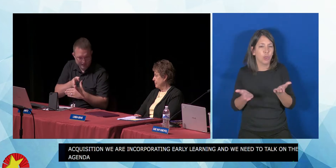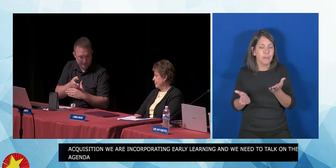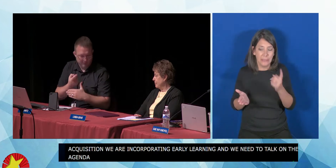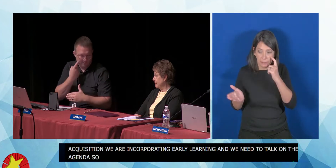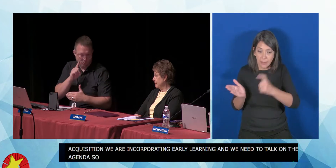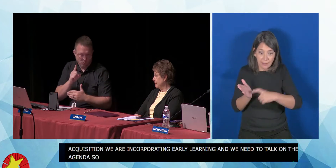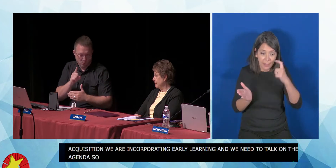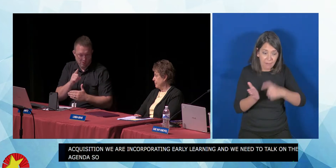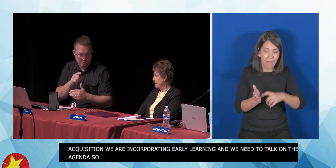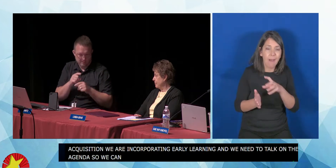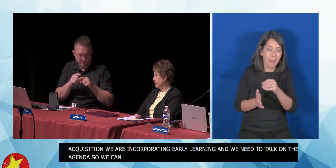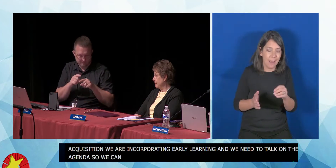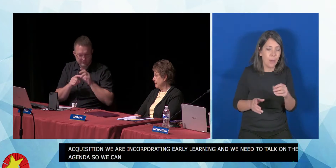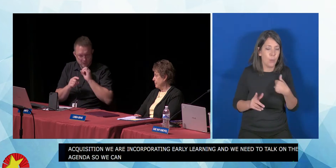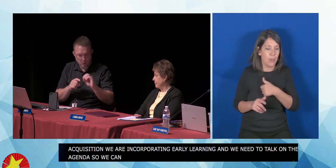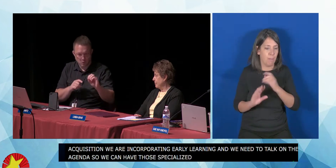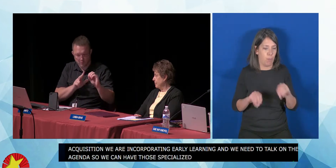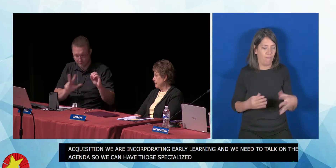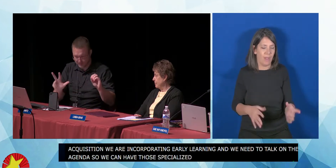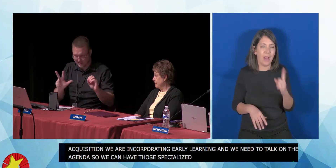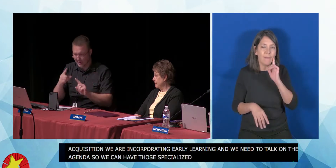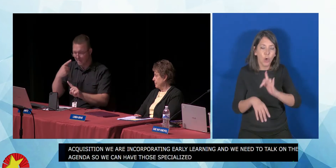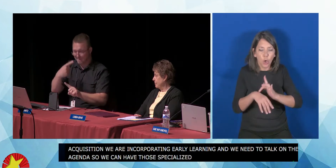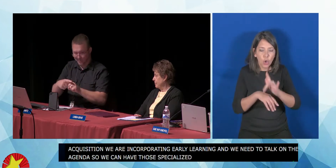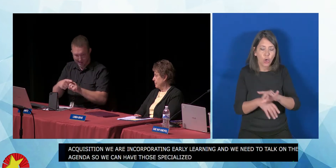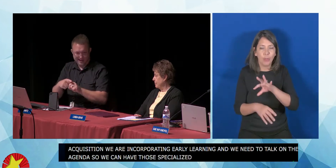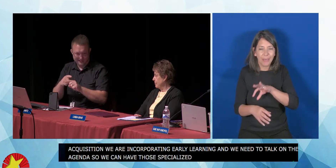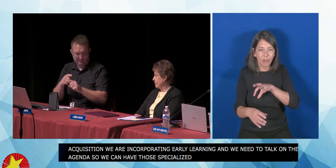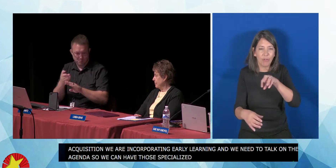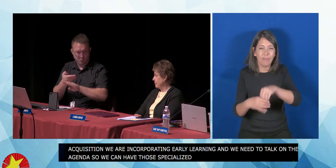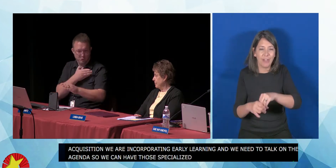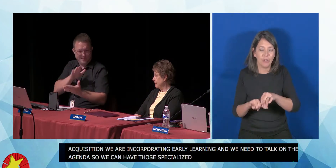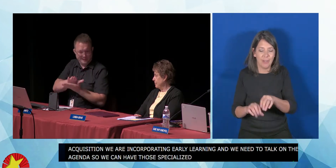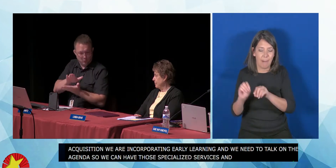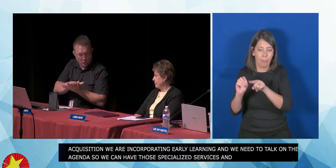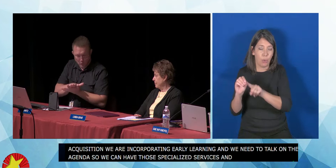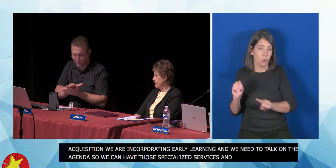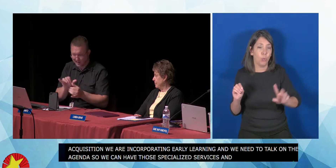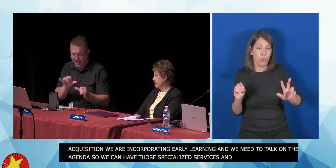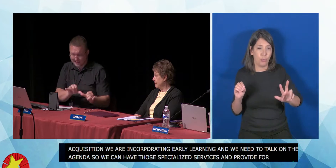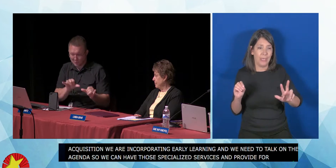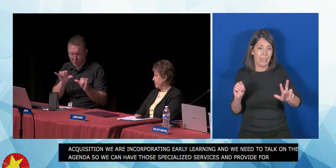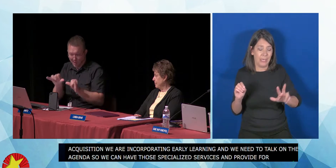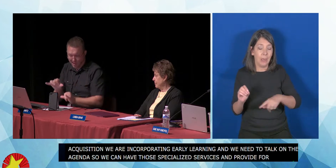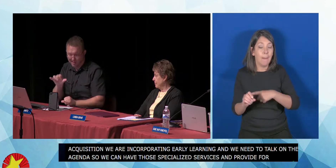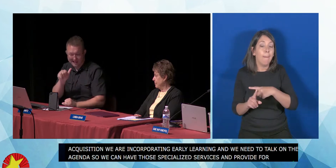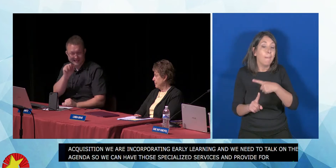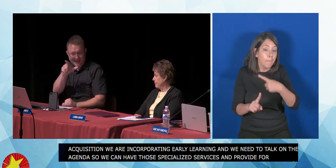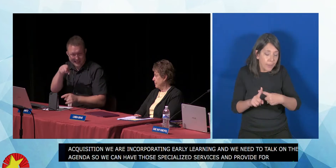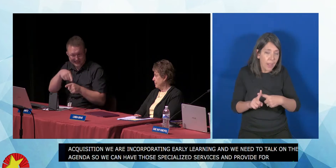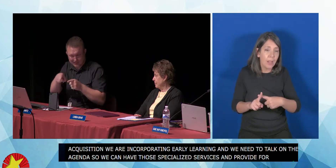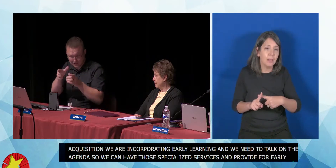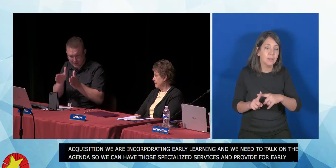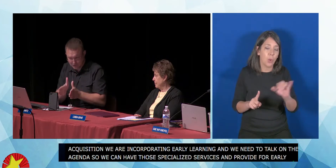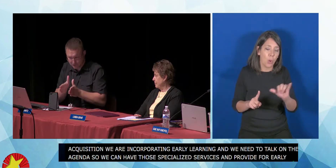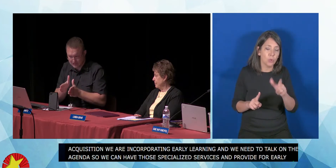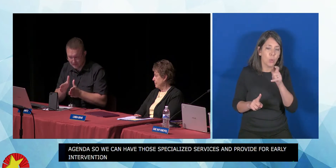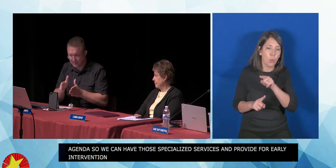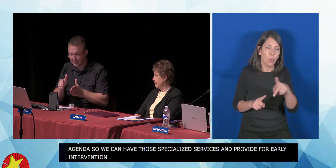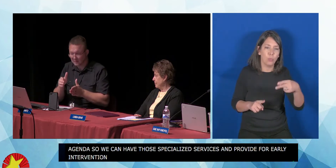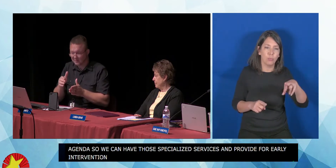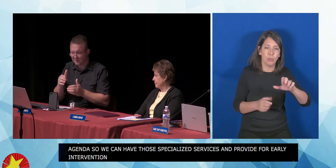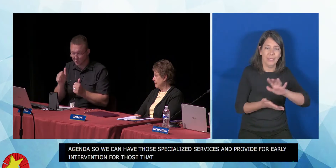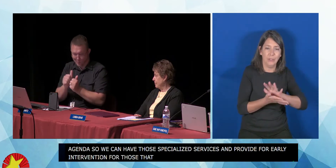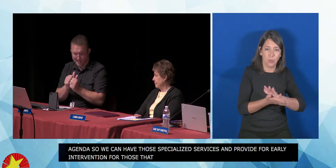provided for early intervention for those who are birth to 3, plus for those who are in preschool.